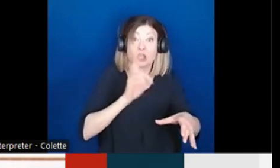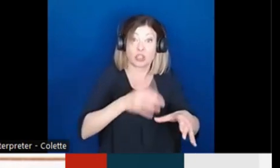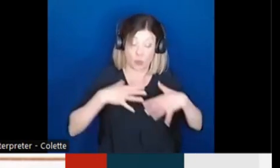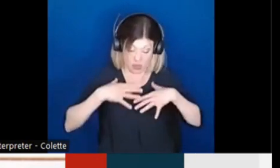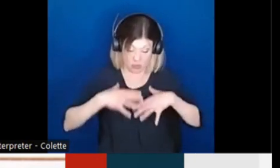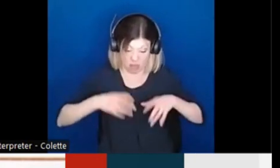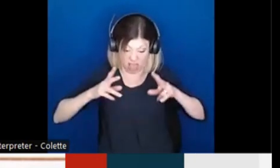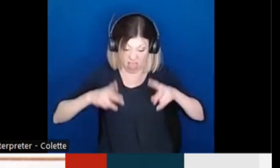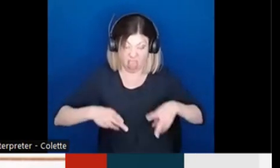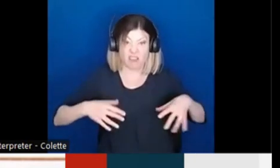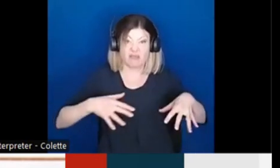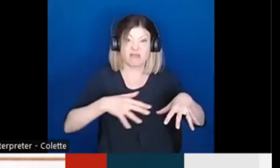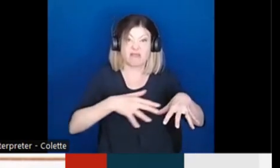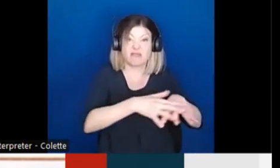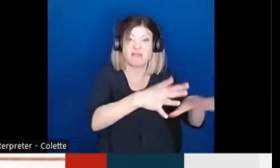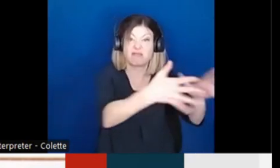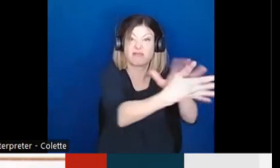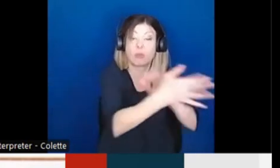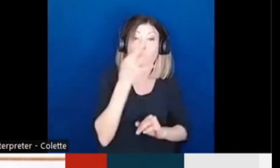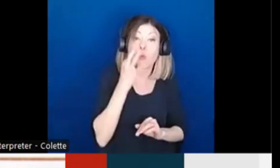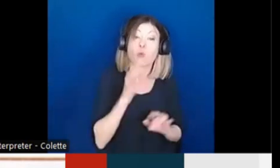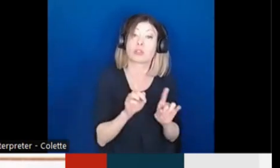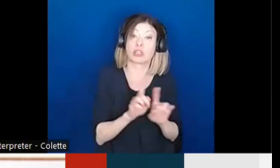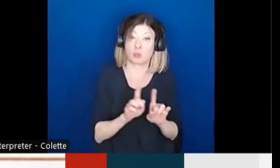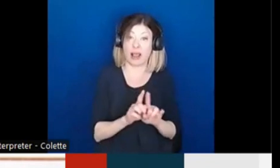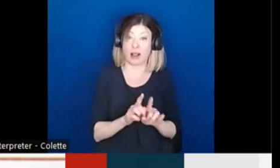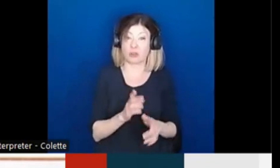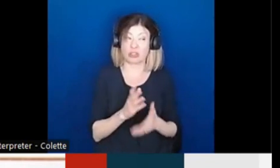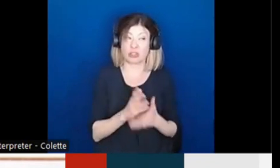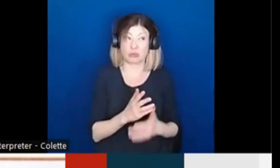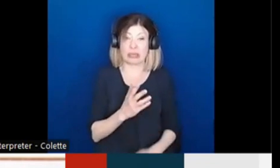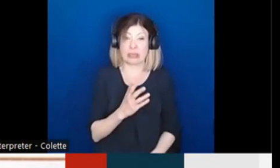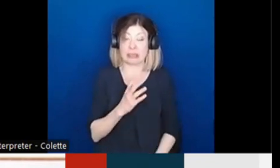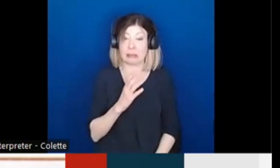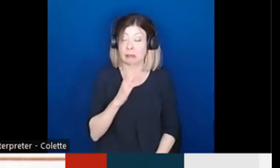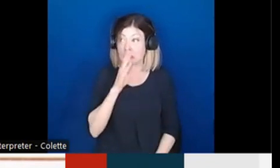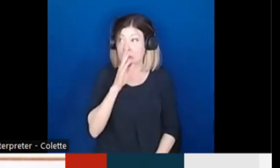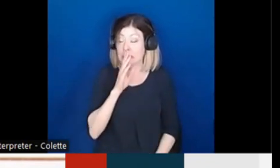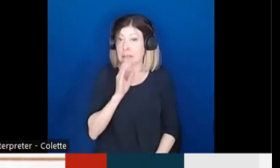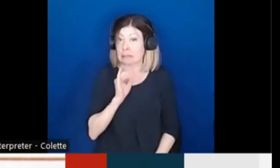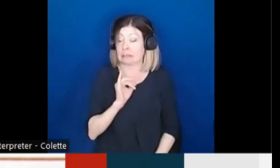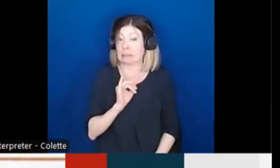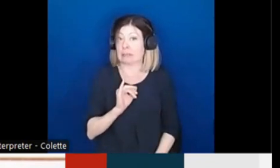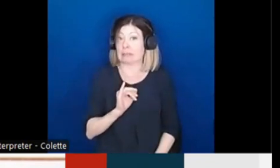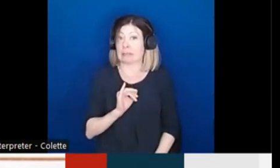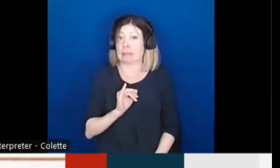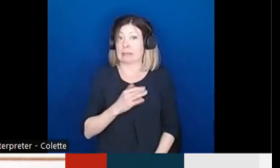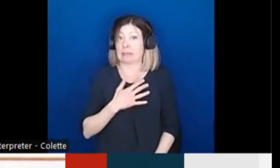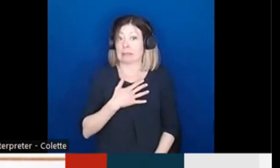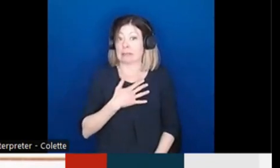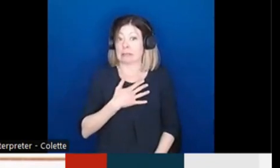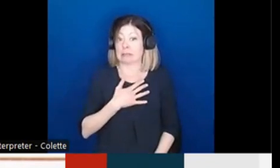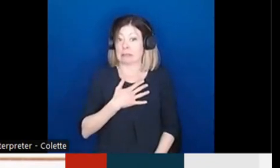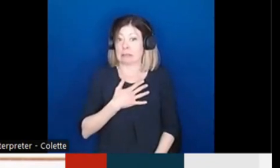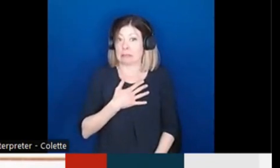the churchyard as well, which is about as bleak, isn't it, really, a prospect as you could do.